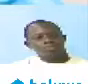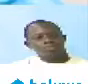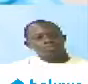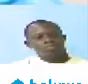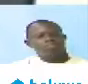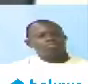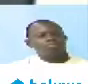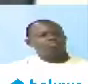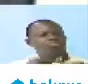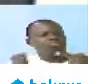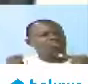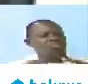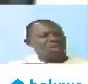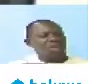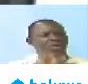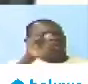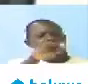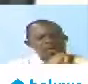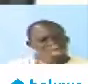Your background information.